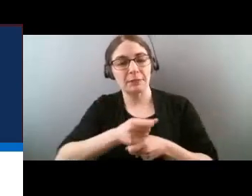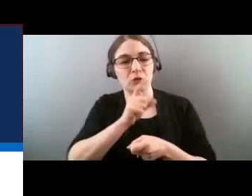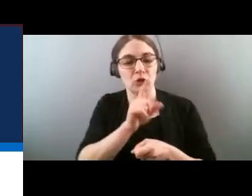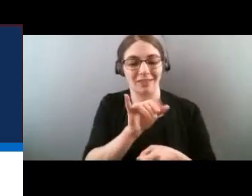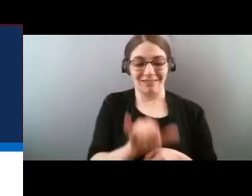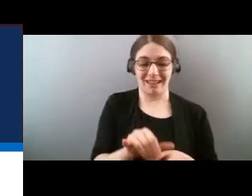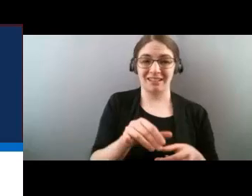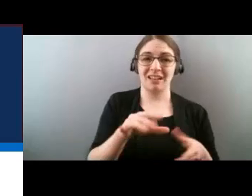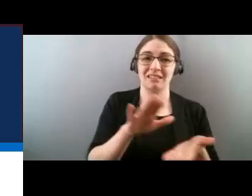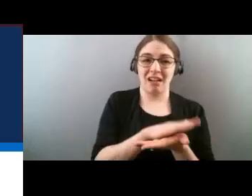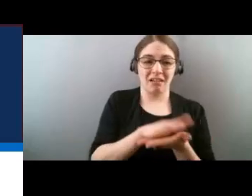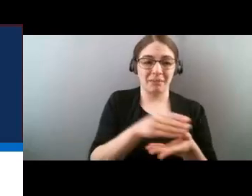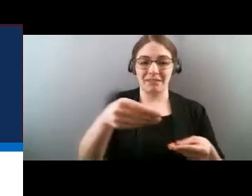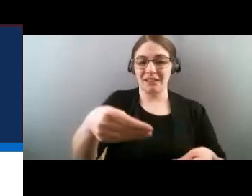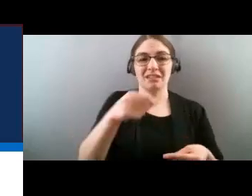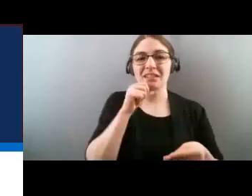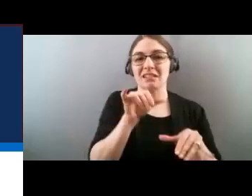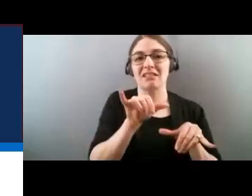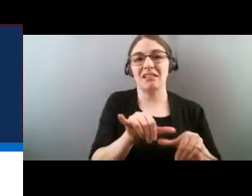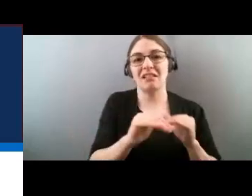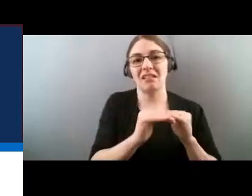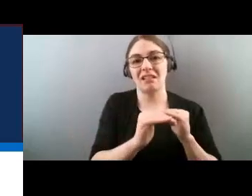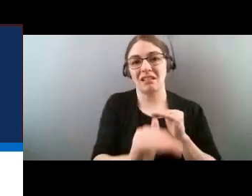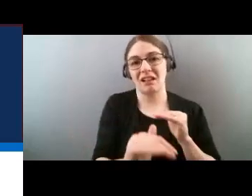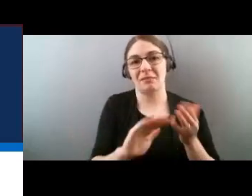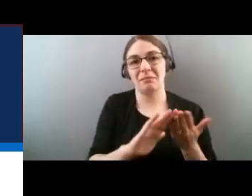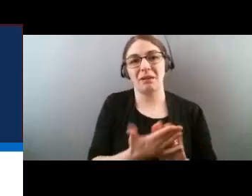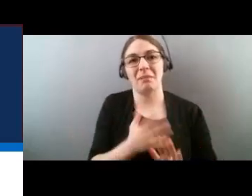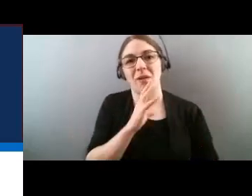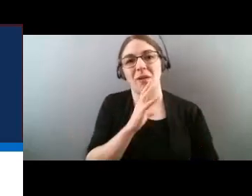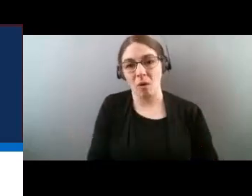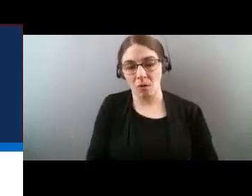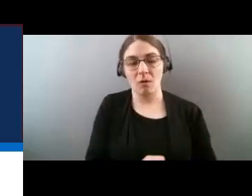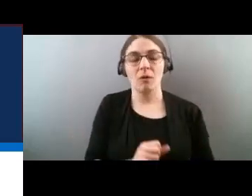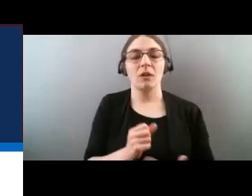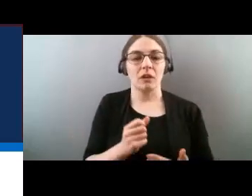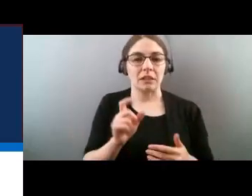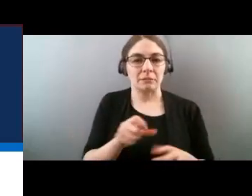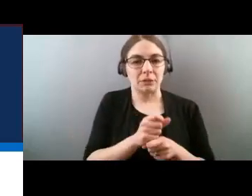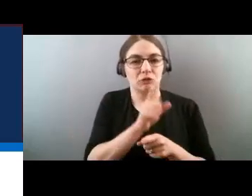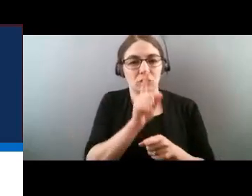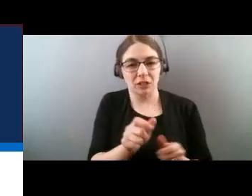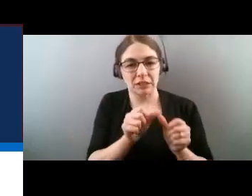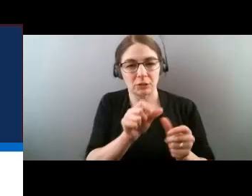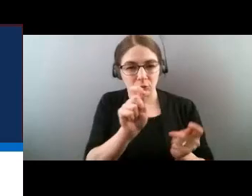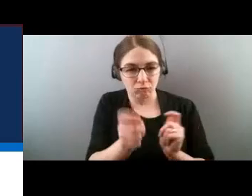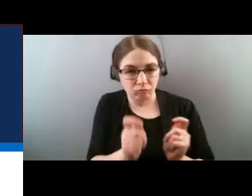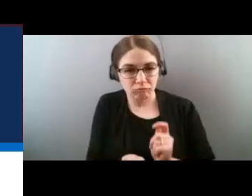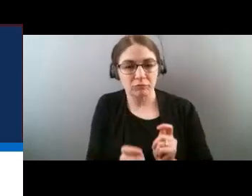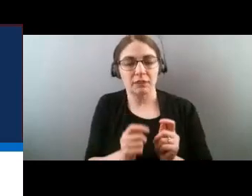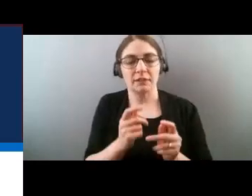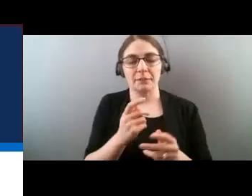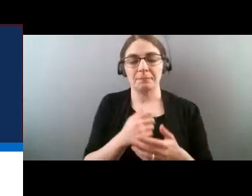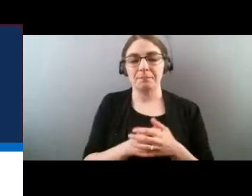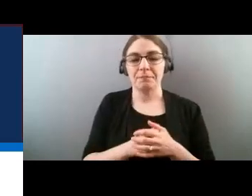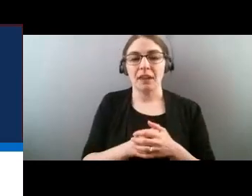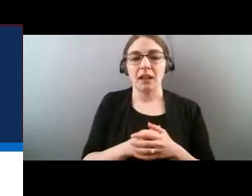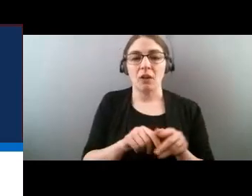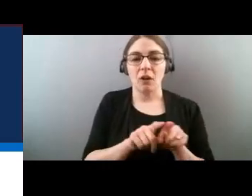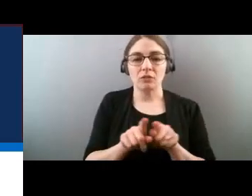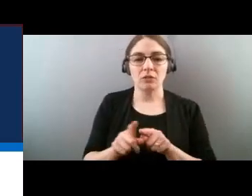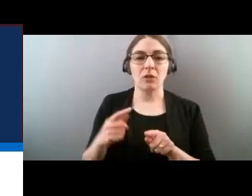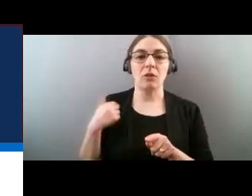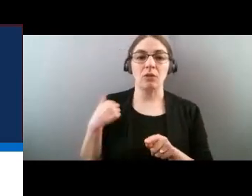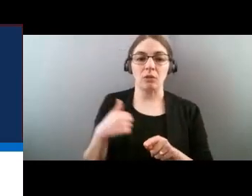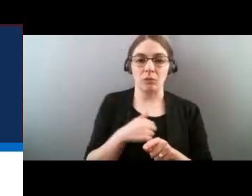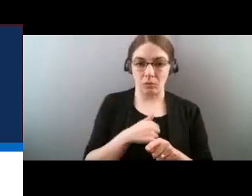becomes obsolete. But then in terms of some more hands-on activities that we see as the initial next steps, we,